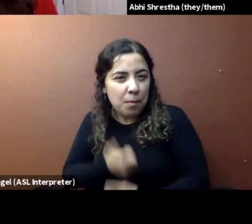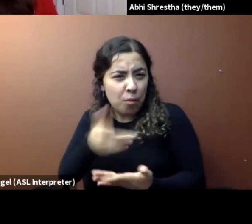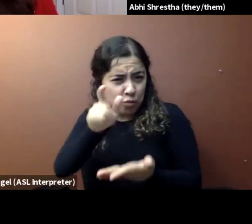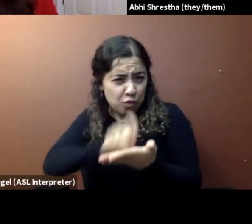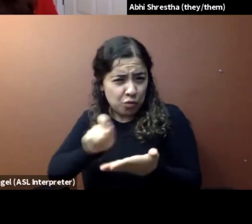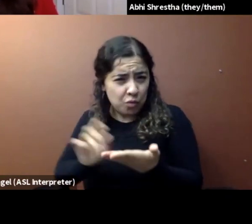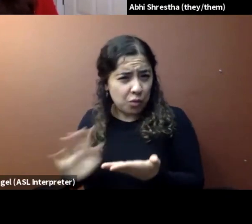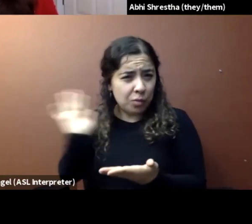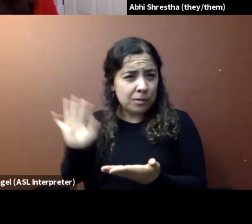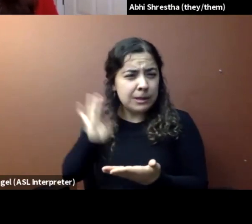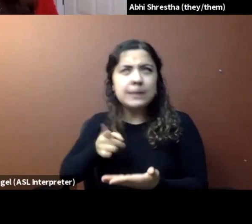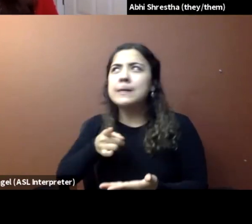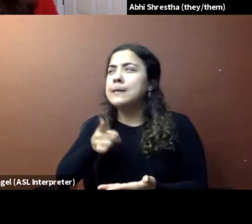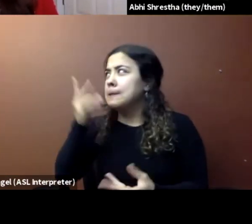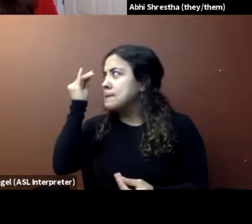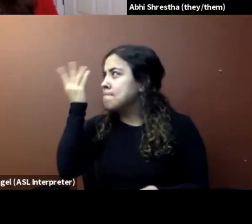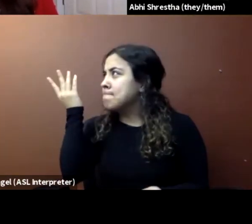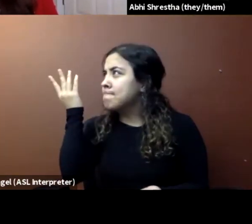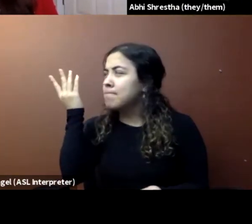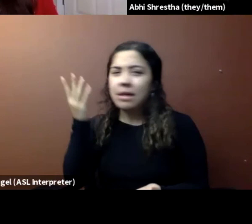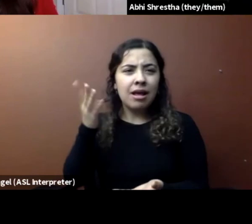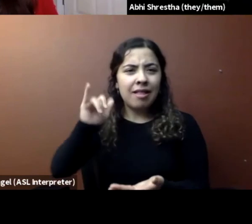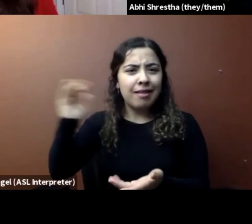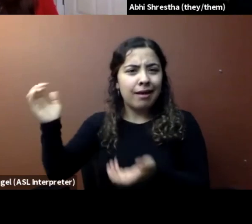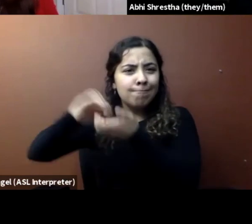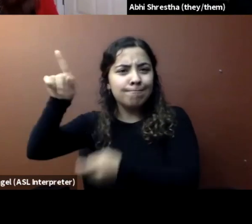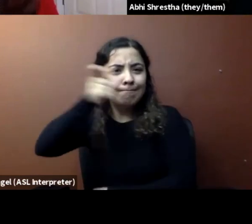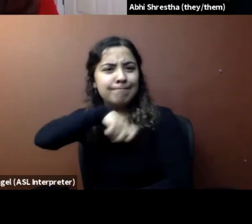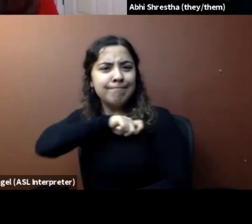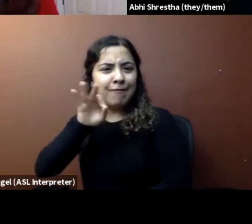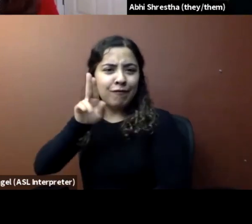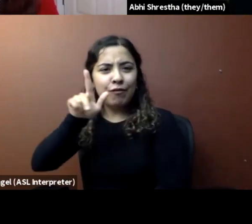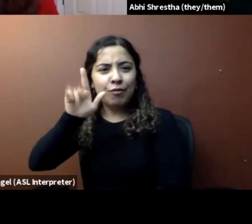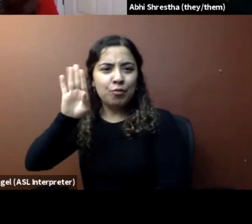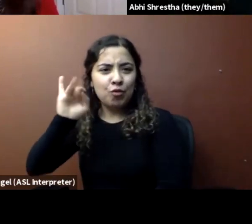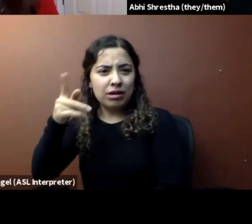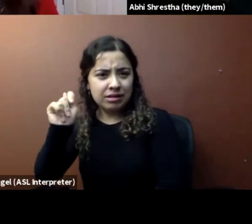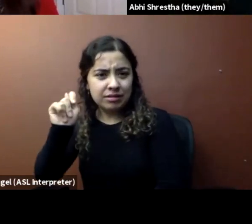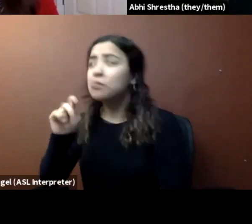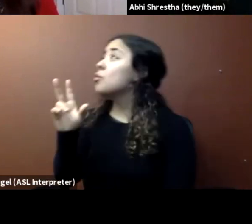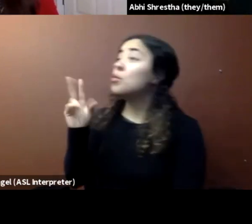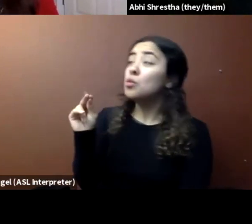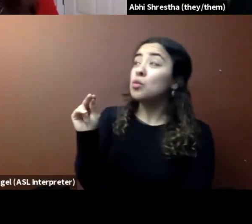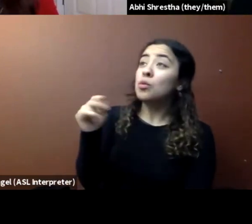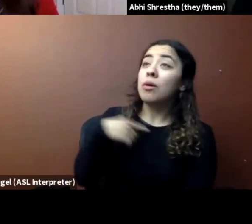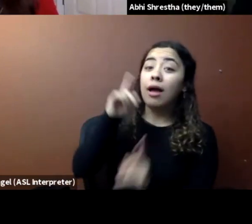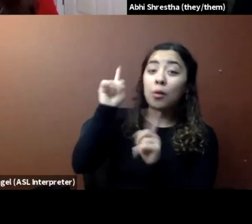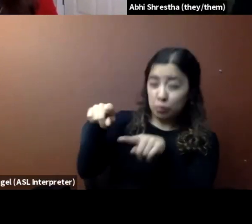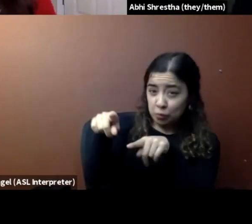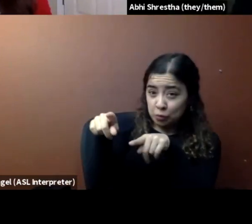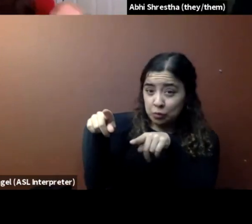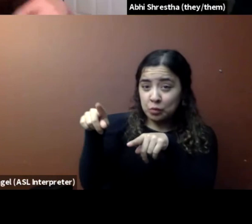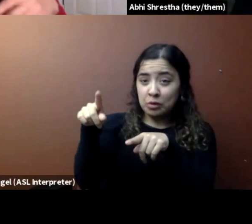were on the Fulbright, when you were in Spain? No, actually, I went to Portugal